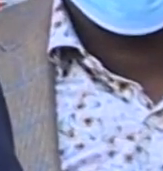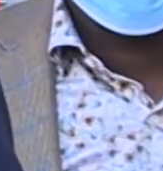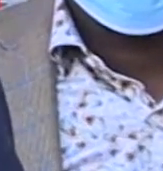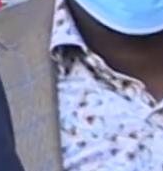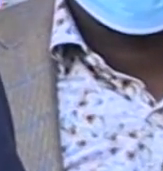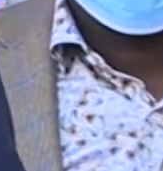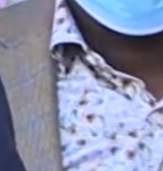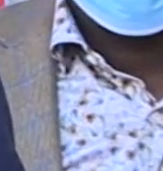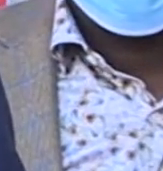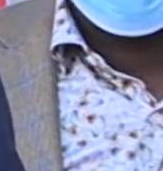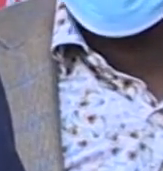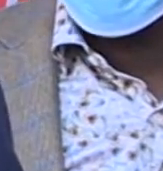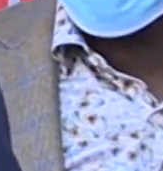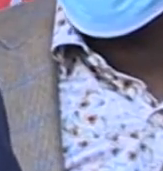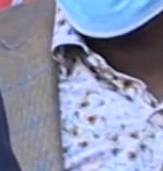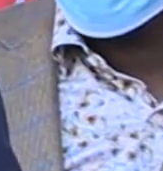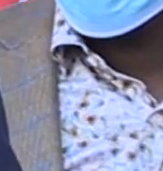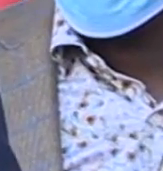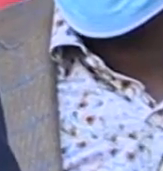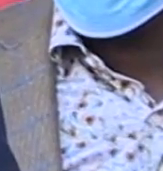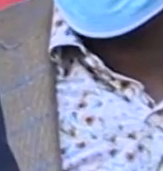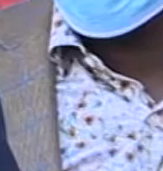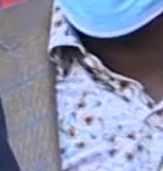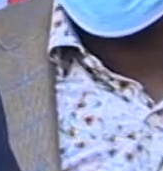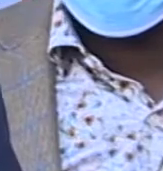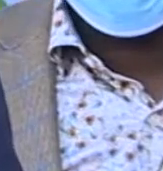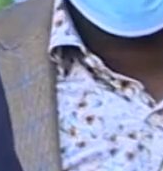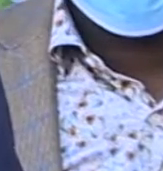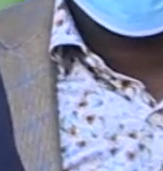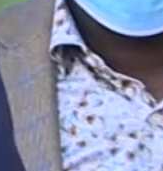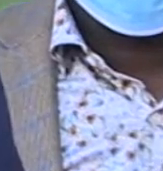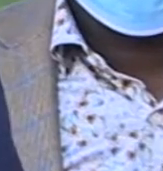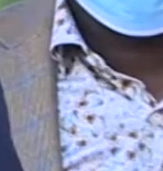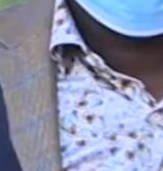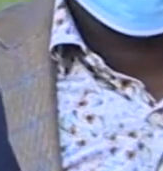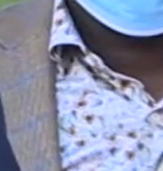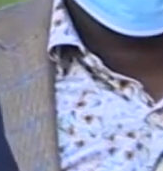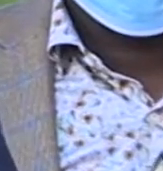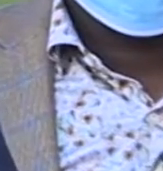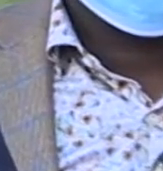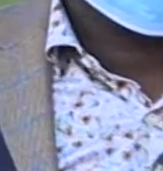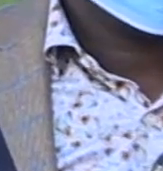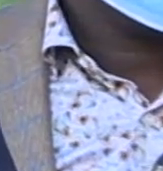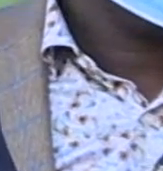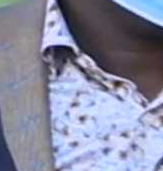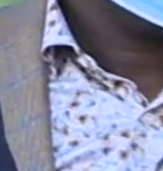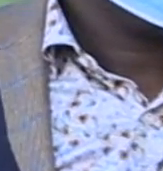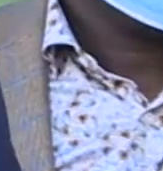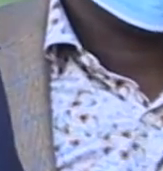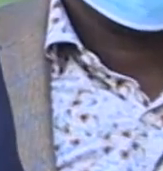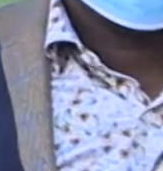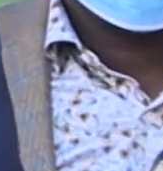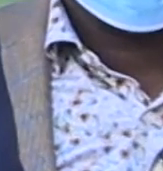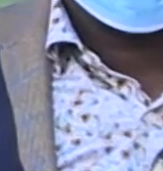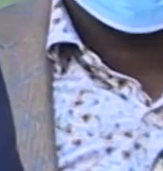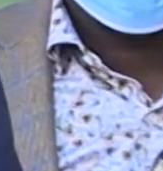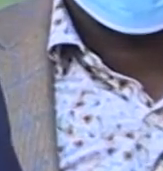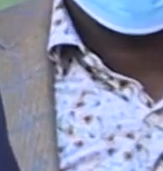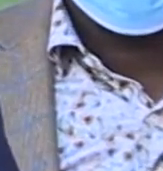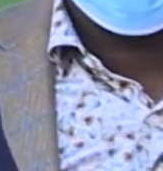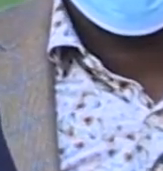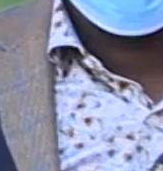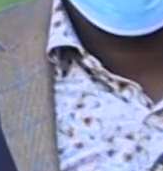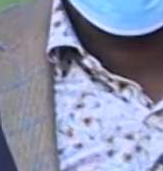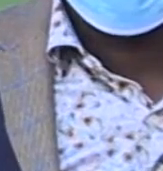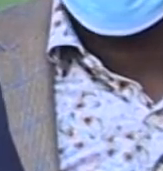County and the counties at large. We have benefited largely from the advice, and I want to